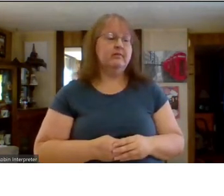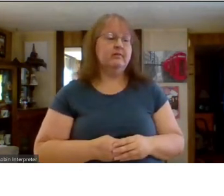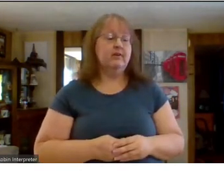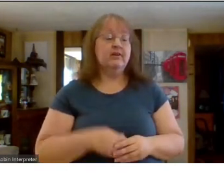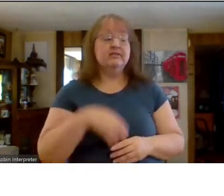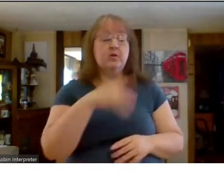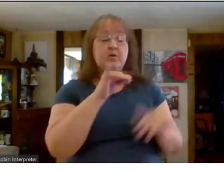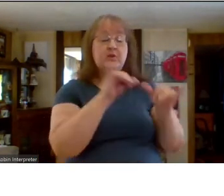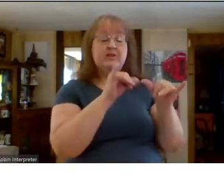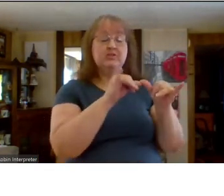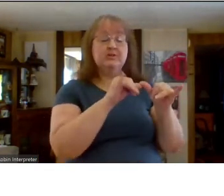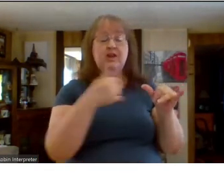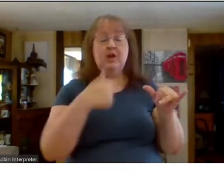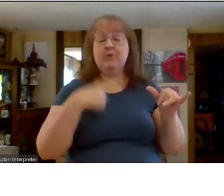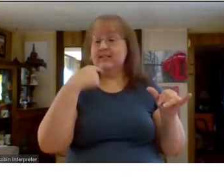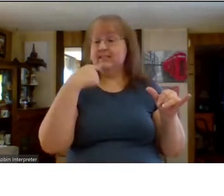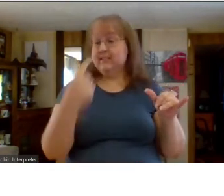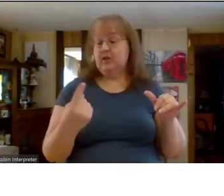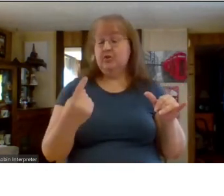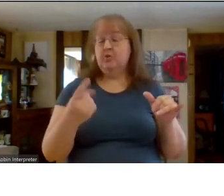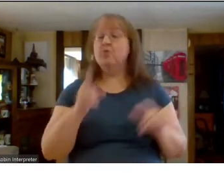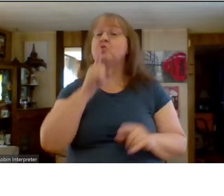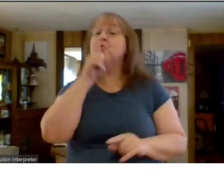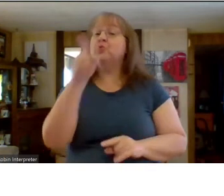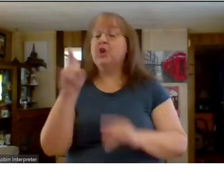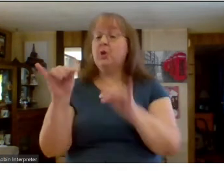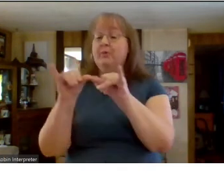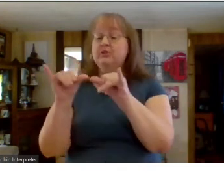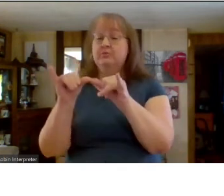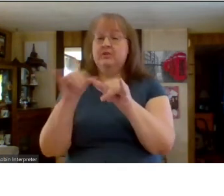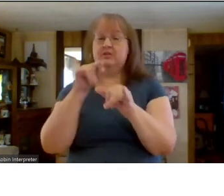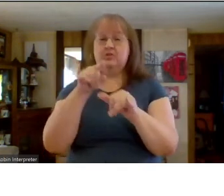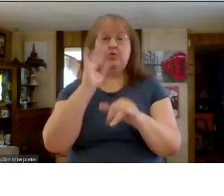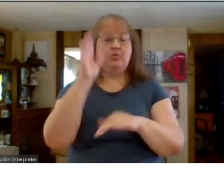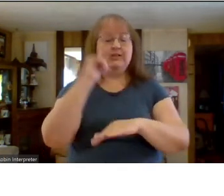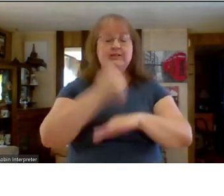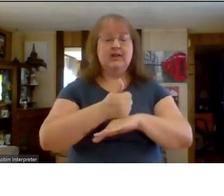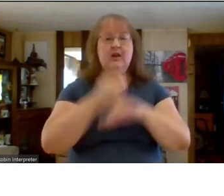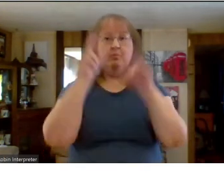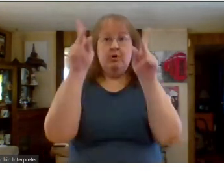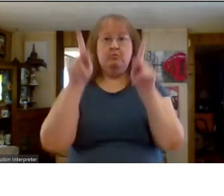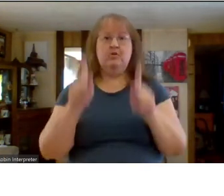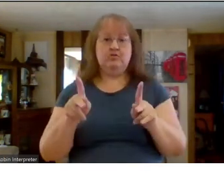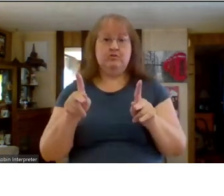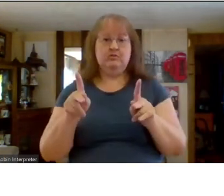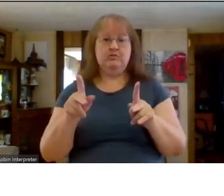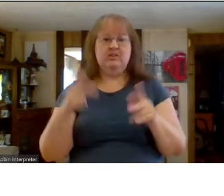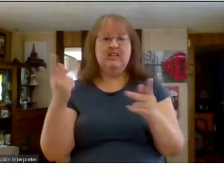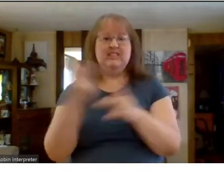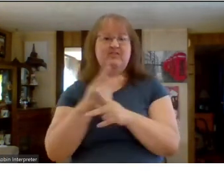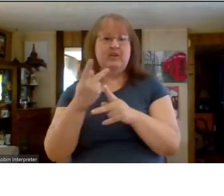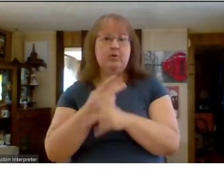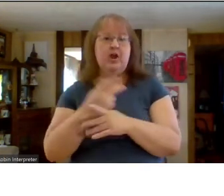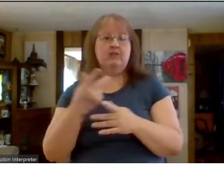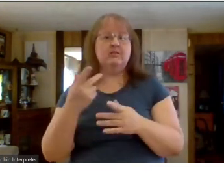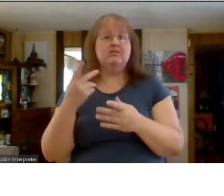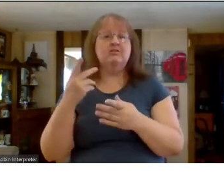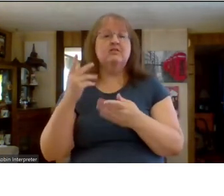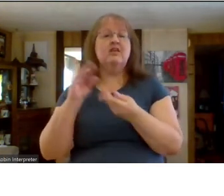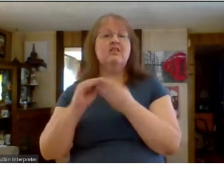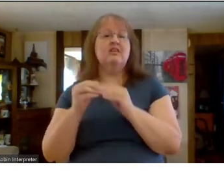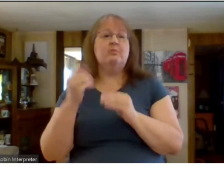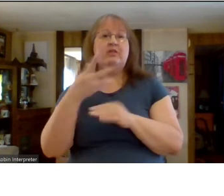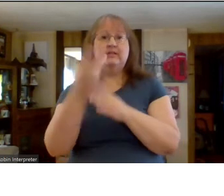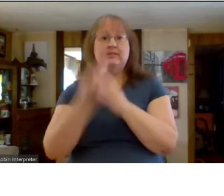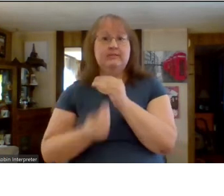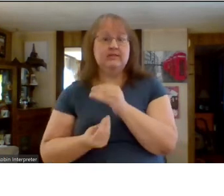And I'm going to actually give you the real length of one of those measurements. And you're going to create a proportion to find out